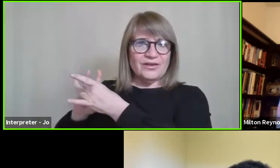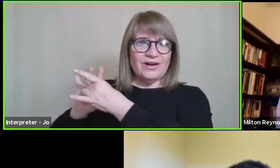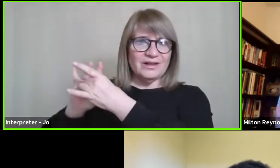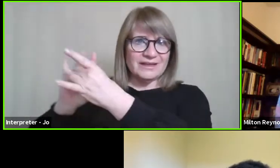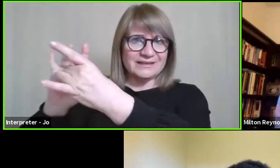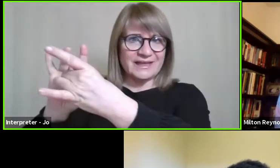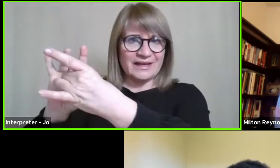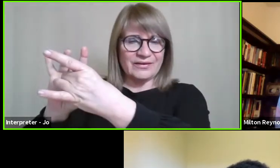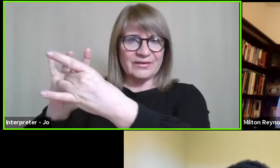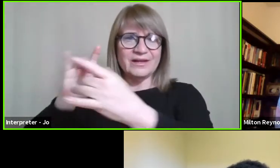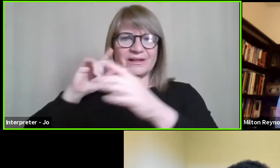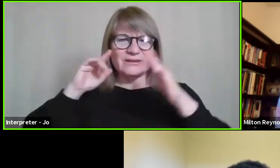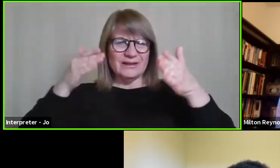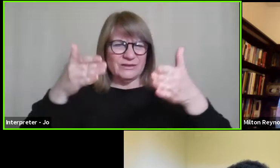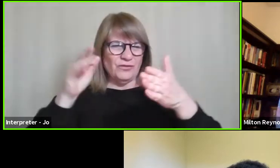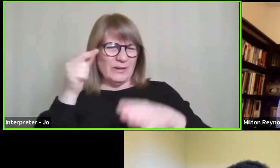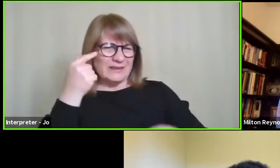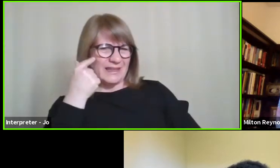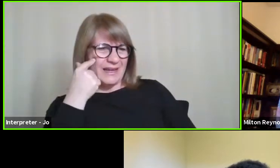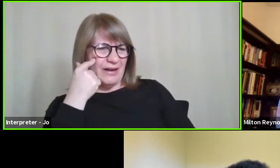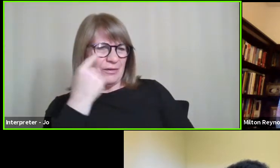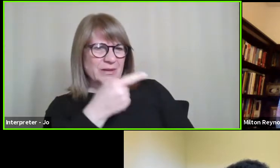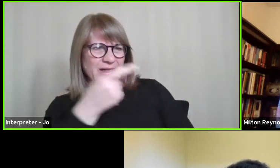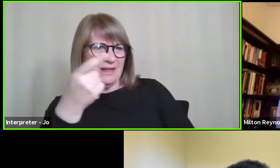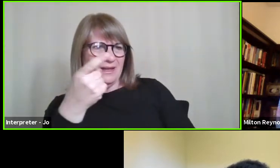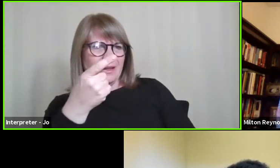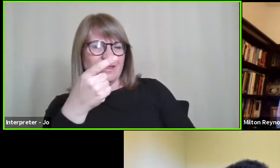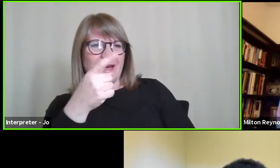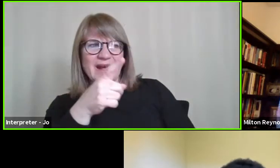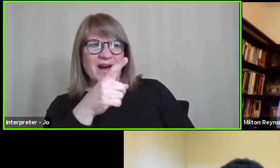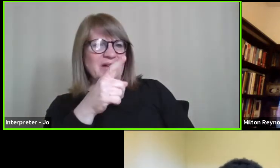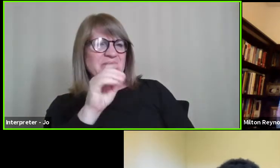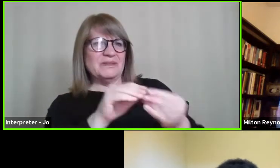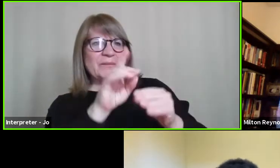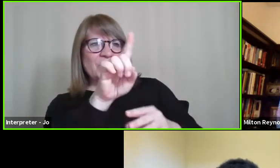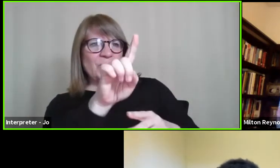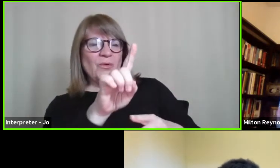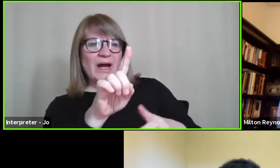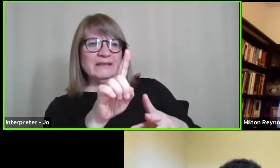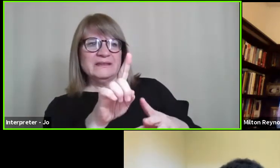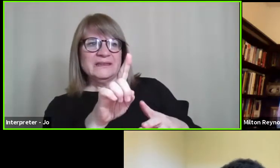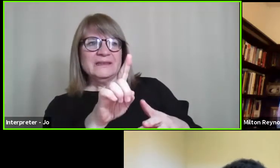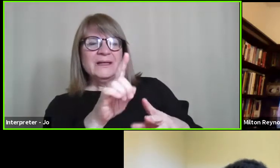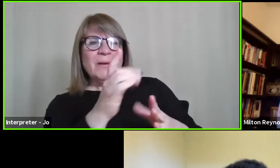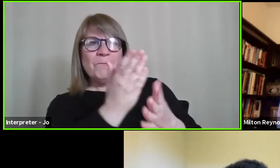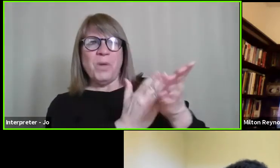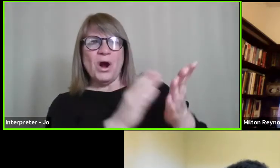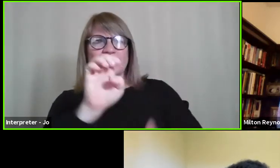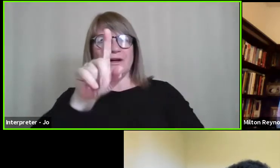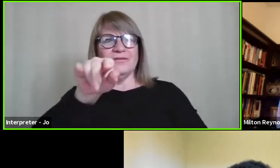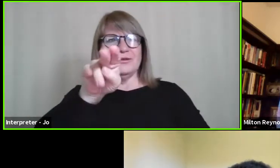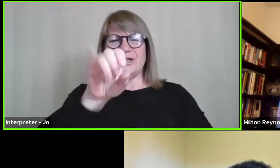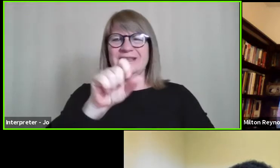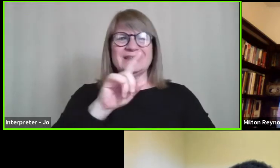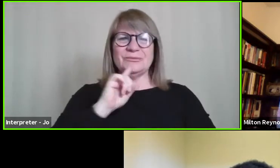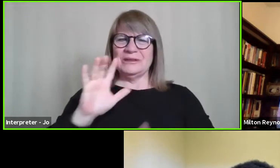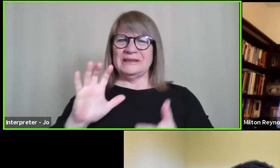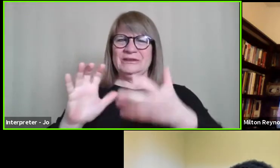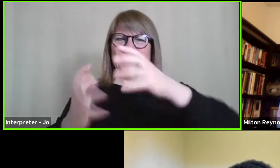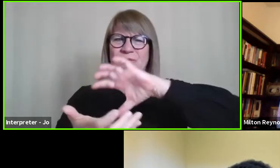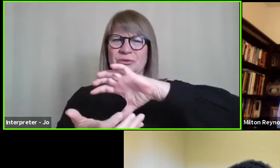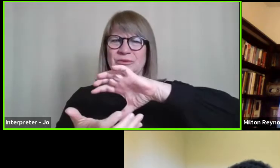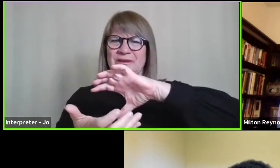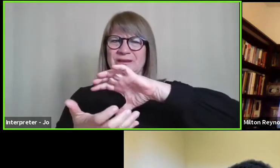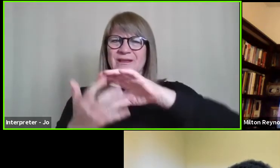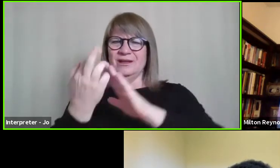focus on the state as being the kind of definitive aspect of eugenics obscures that the reality of the role of markets and once we kind of can lift